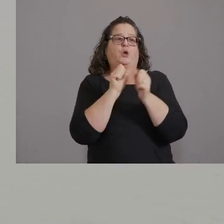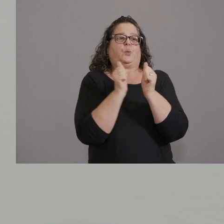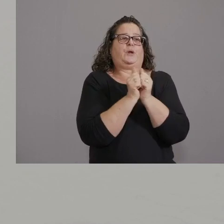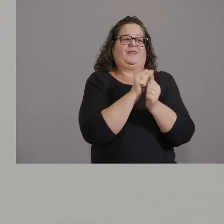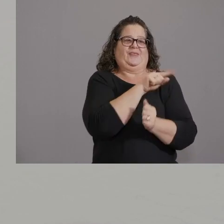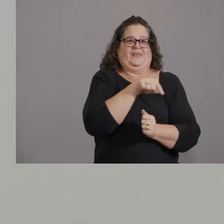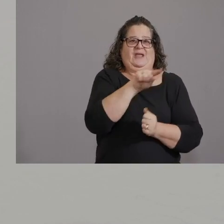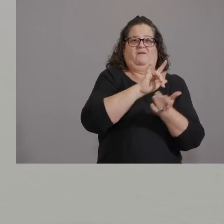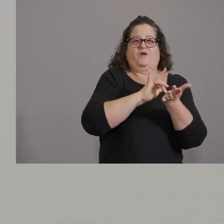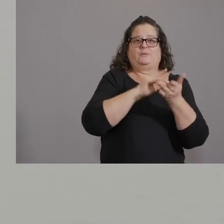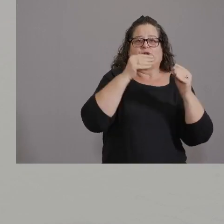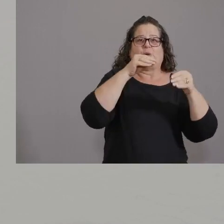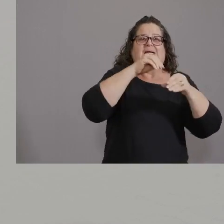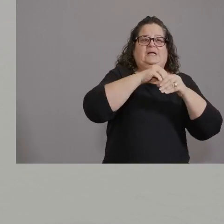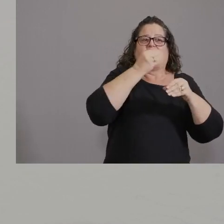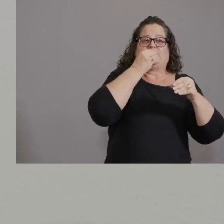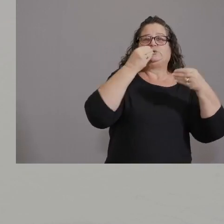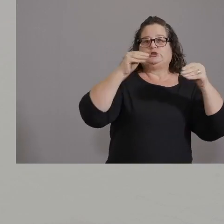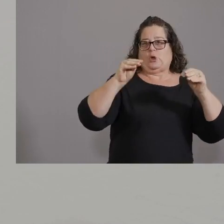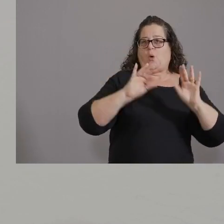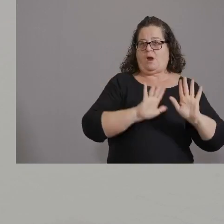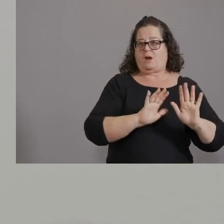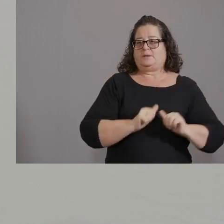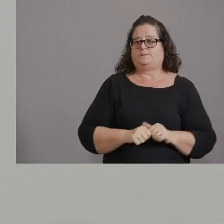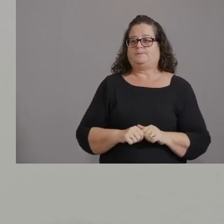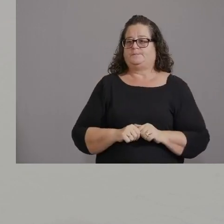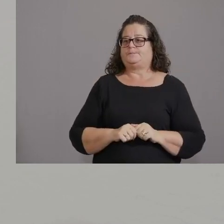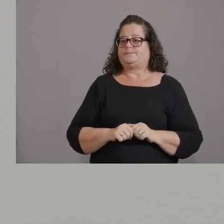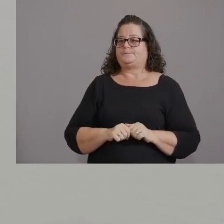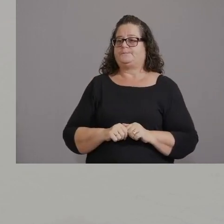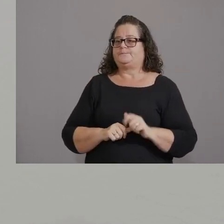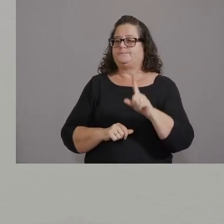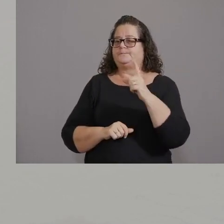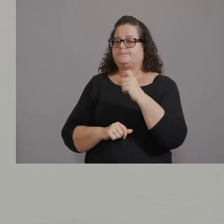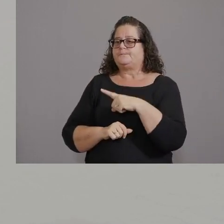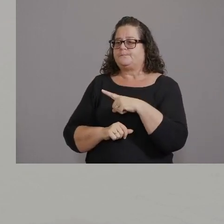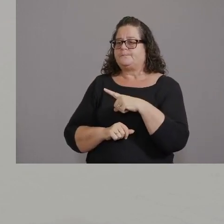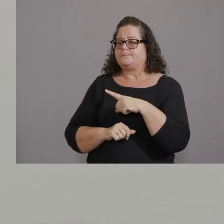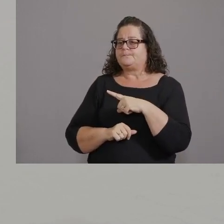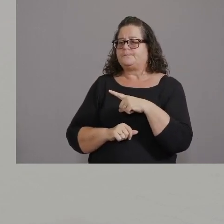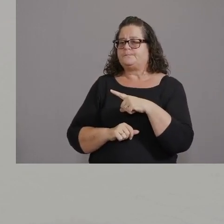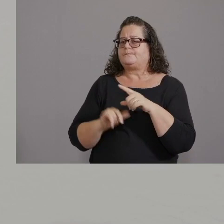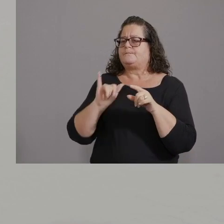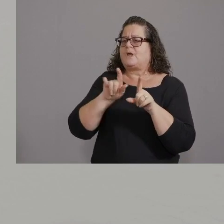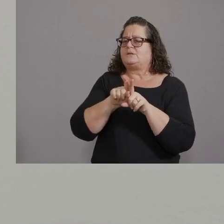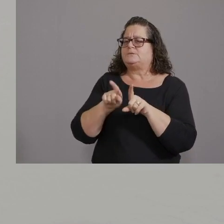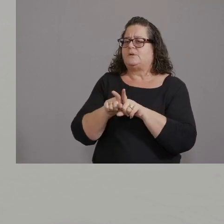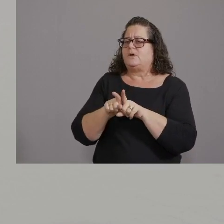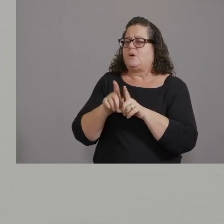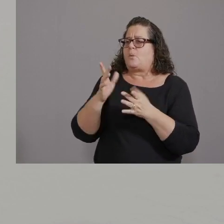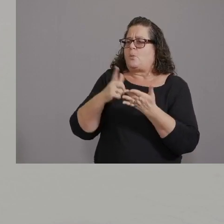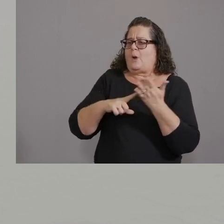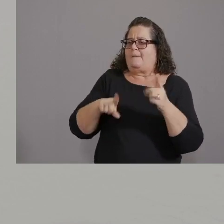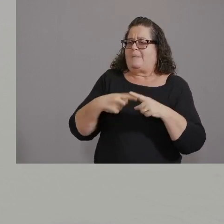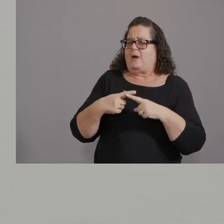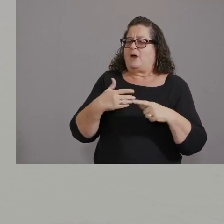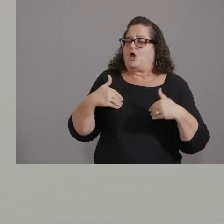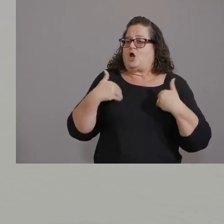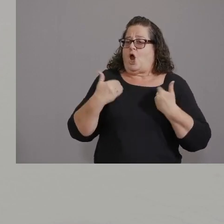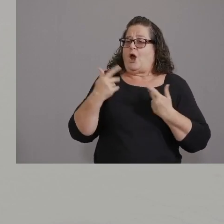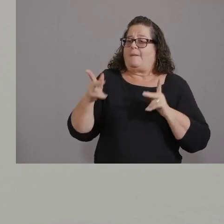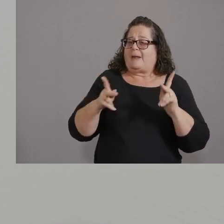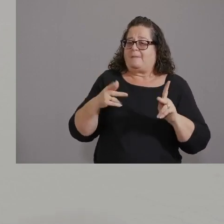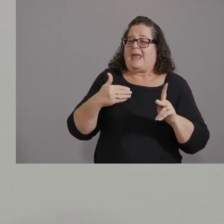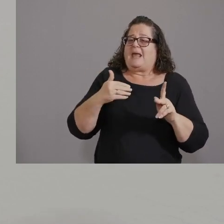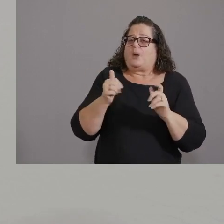that may be young, not elderly, but are immunocompromised, maybe of a high risk, and they really want to get this vaccine as quick as they can?